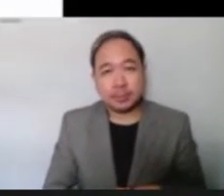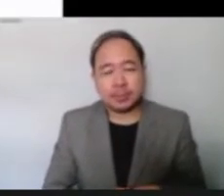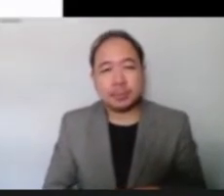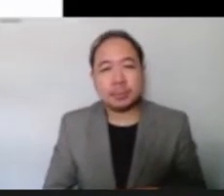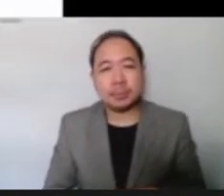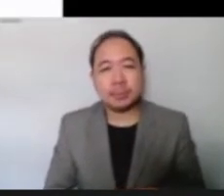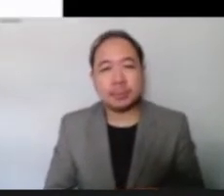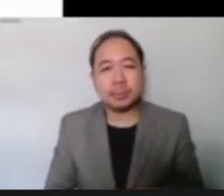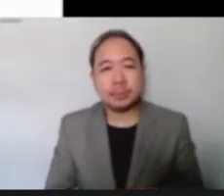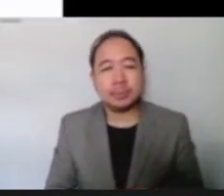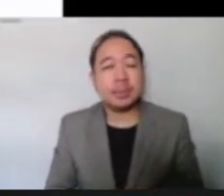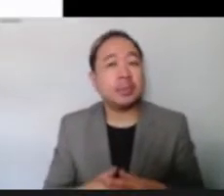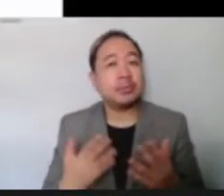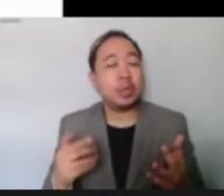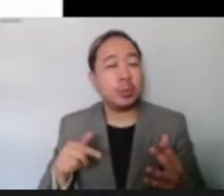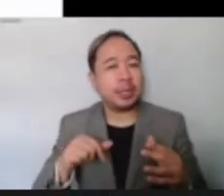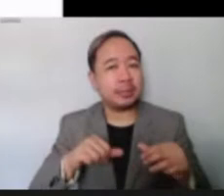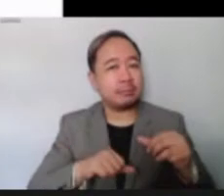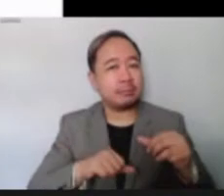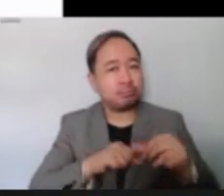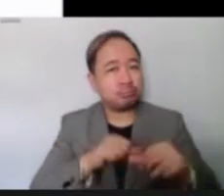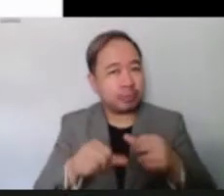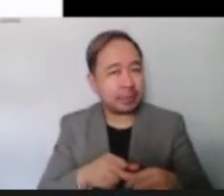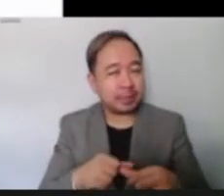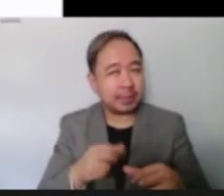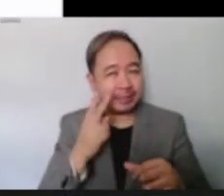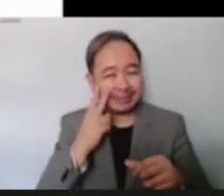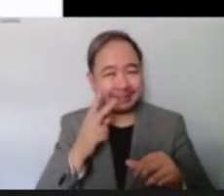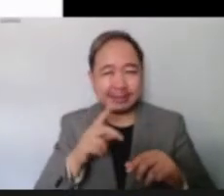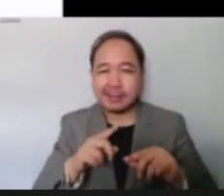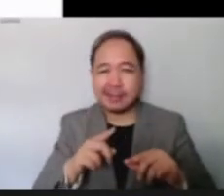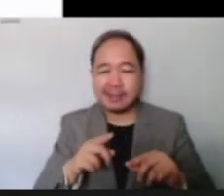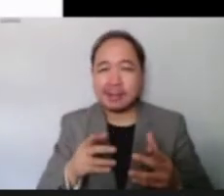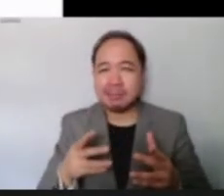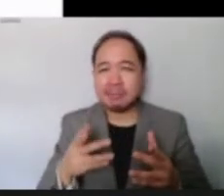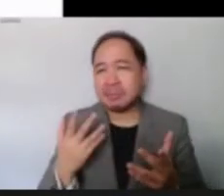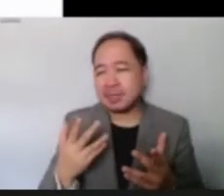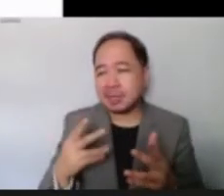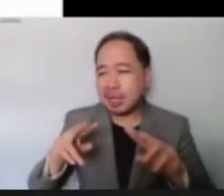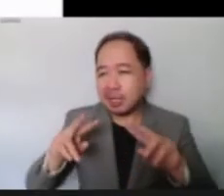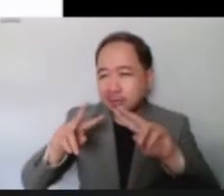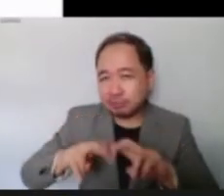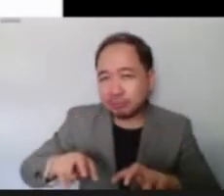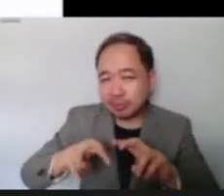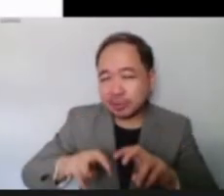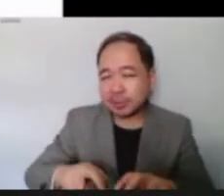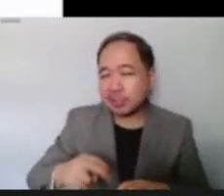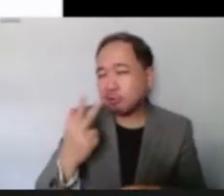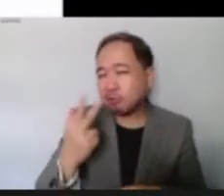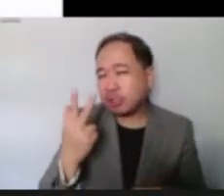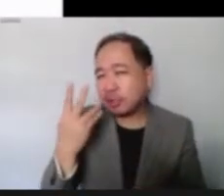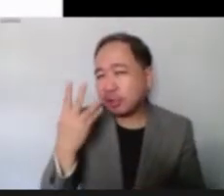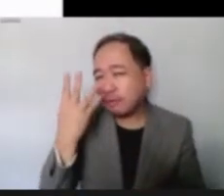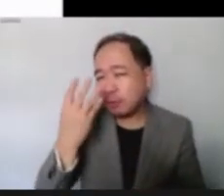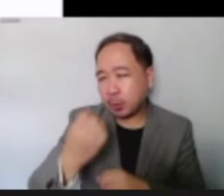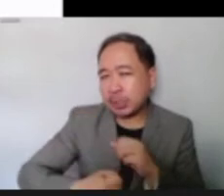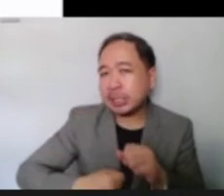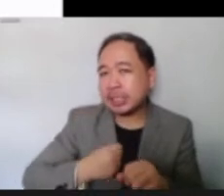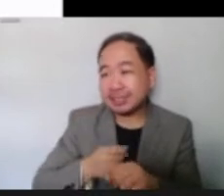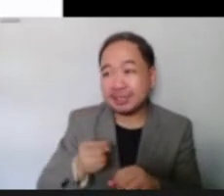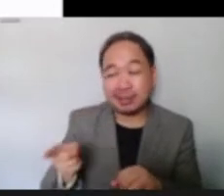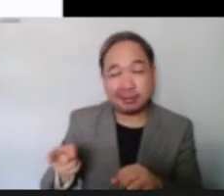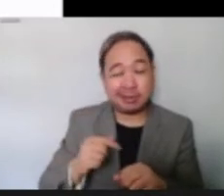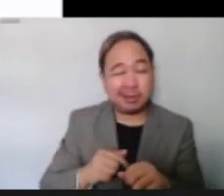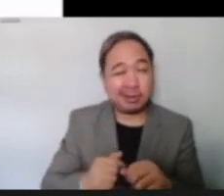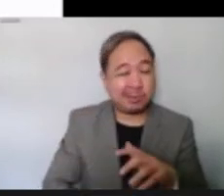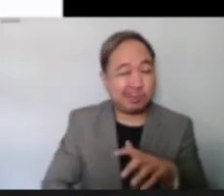so this process of negotiation has been ongoing for three or four years due to covid but let's focus